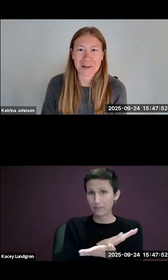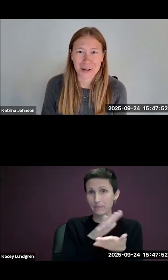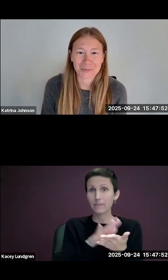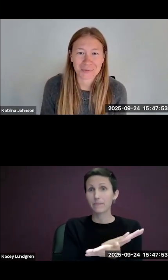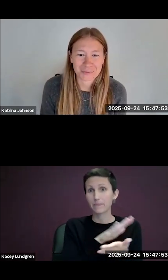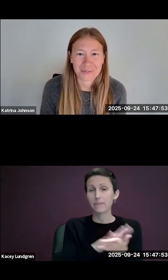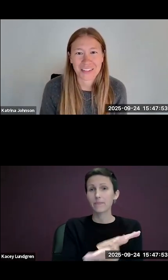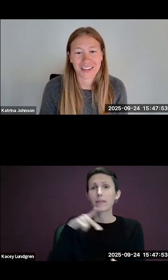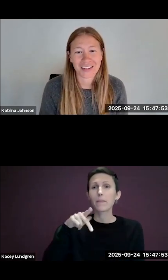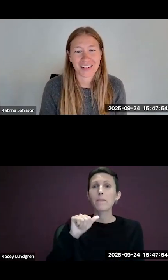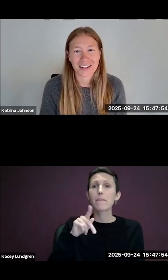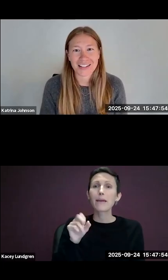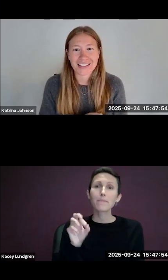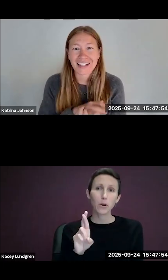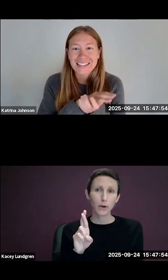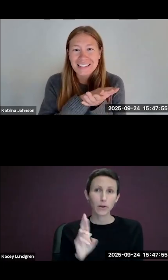Paper.